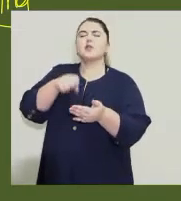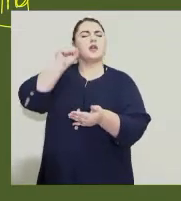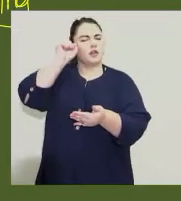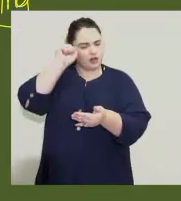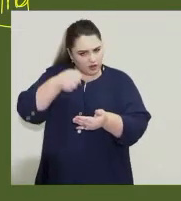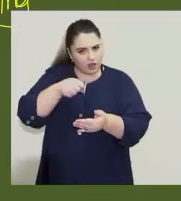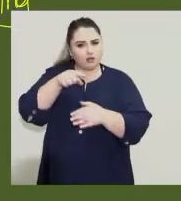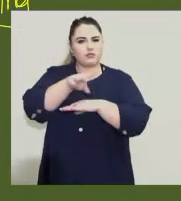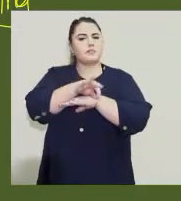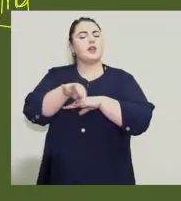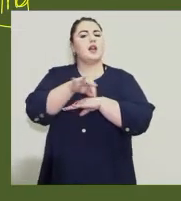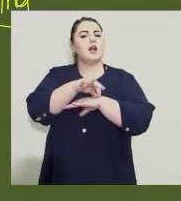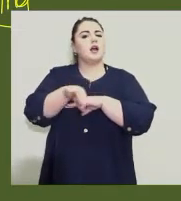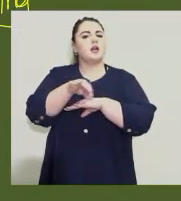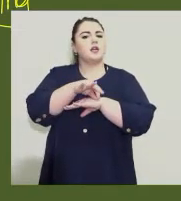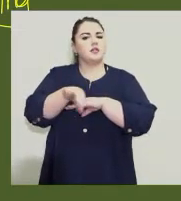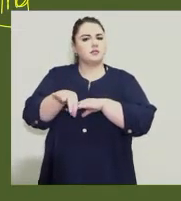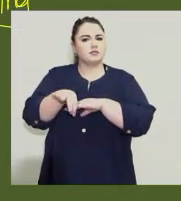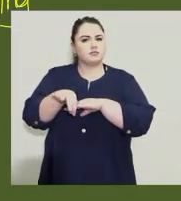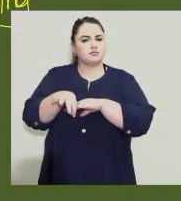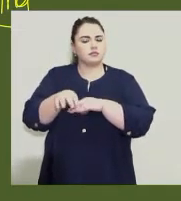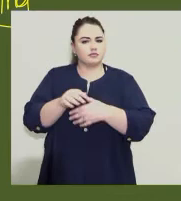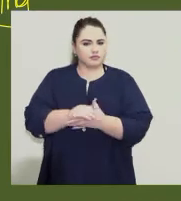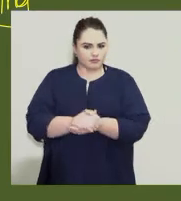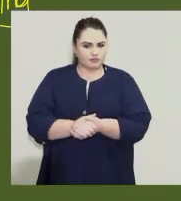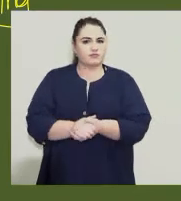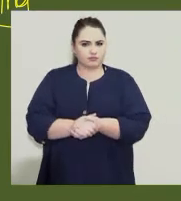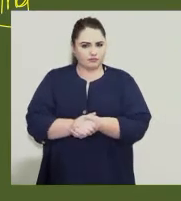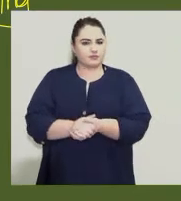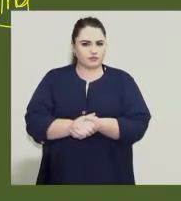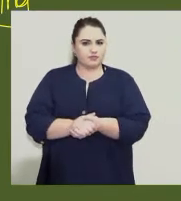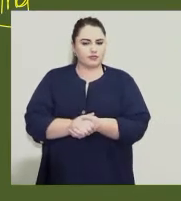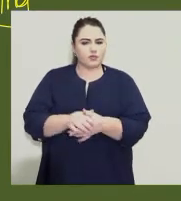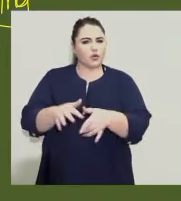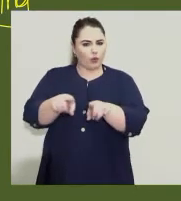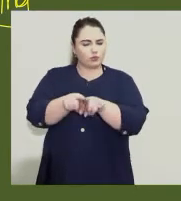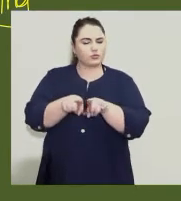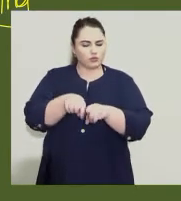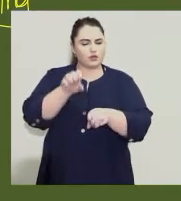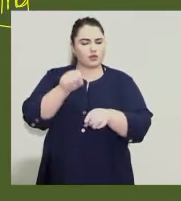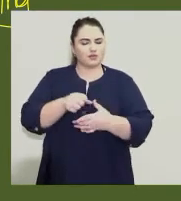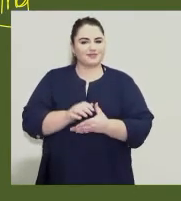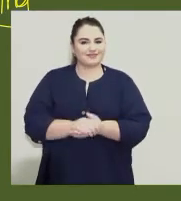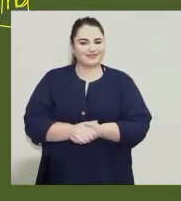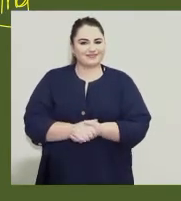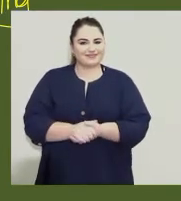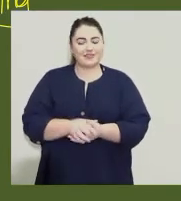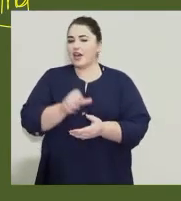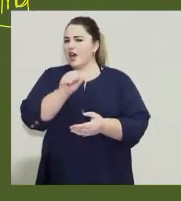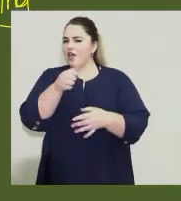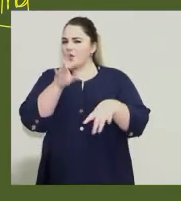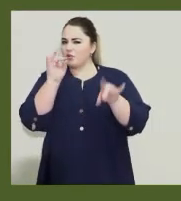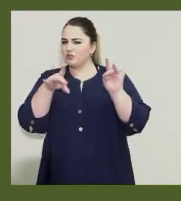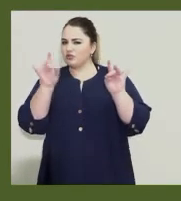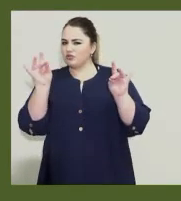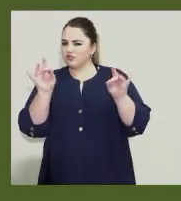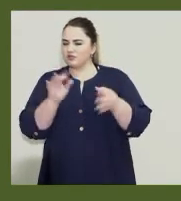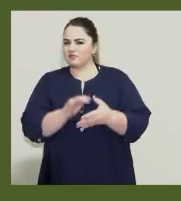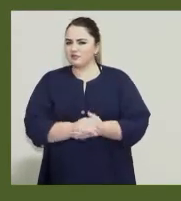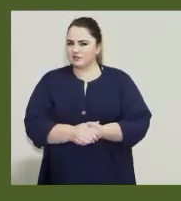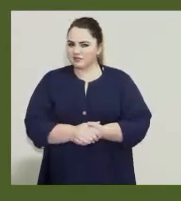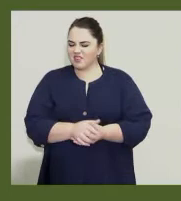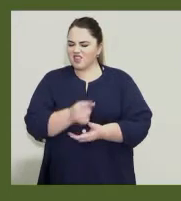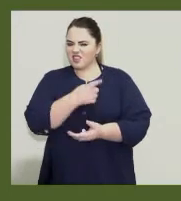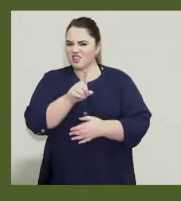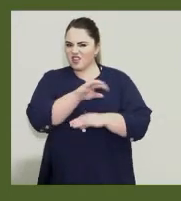Definitely, this is also included in what we call the planning steps. Let's look at some other options.